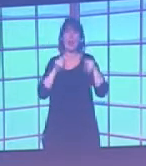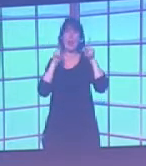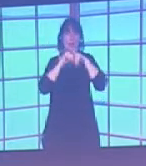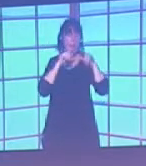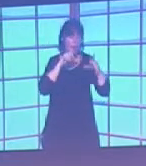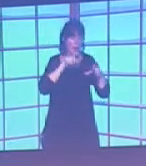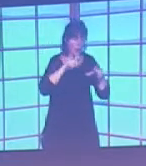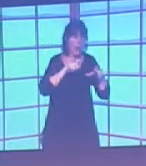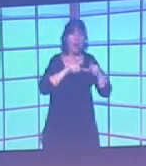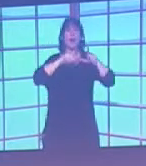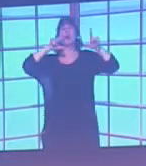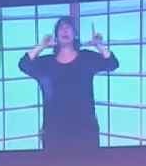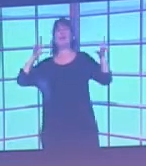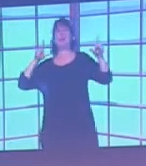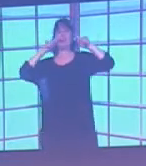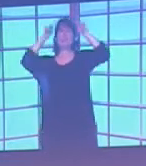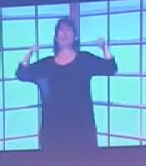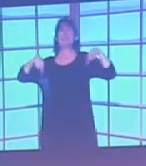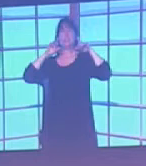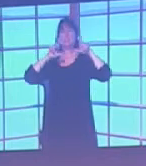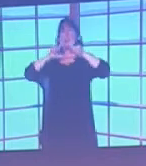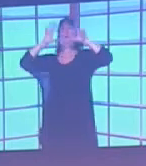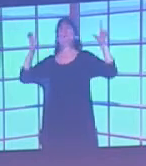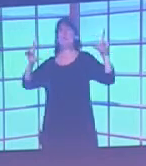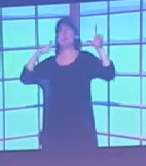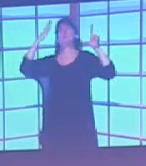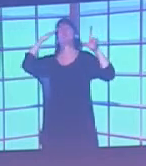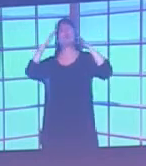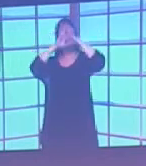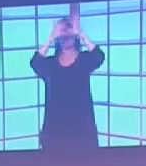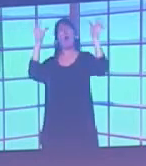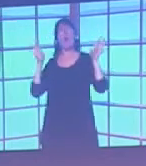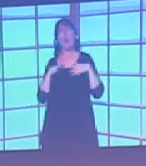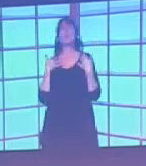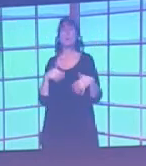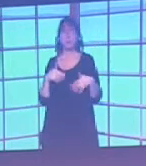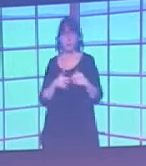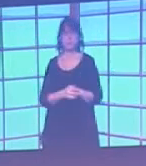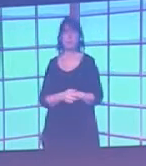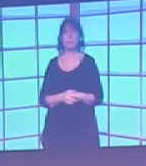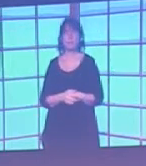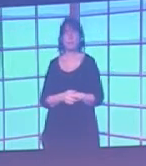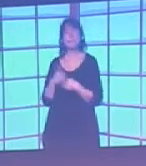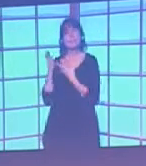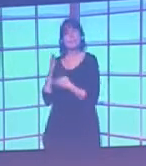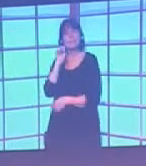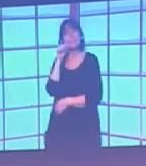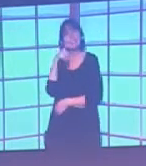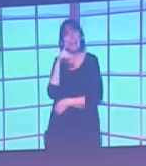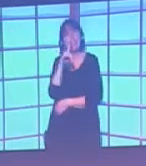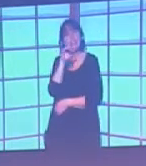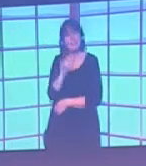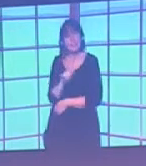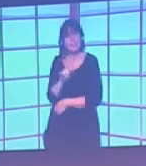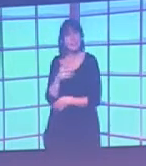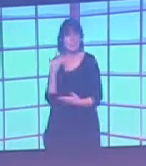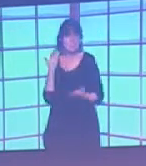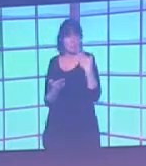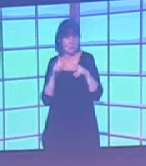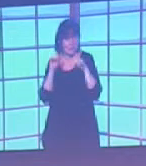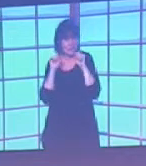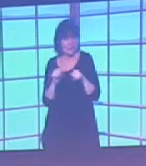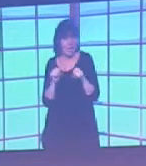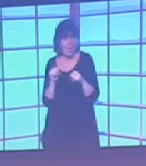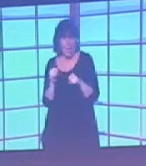forward. In closing, Sandy, perhaps you could talk a little bit about that. You know, clearly we are